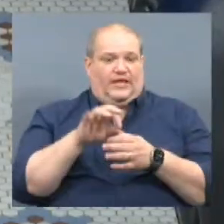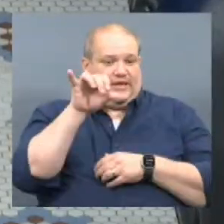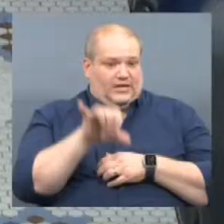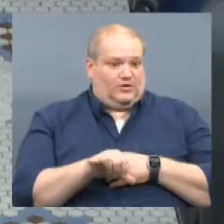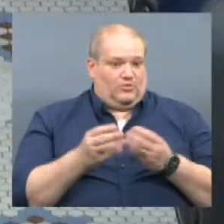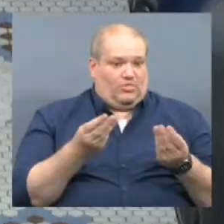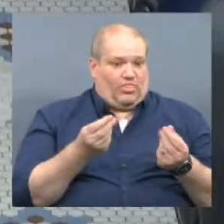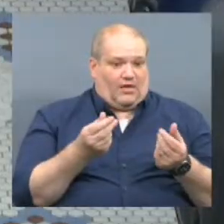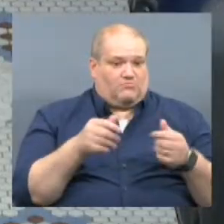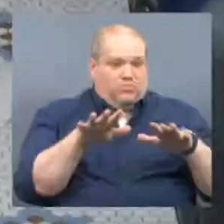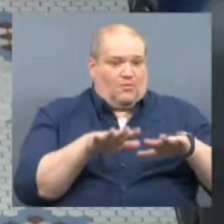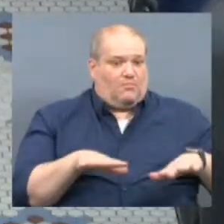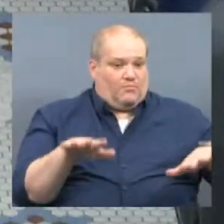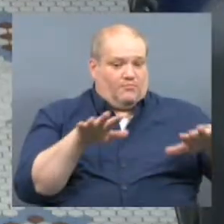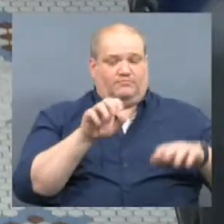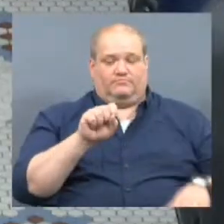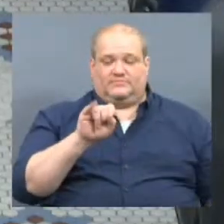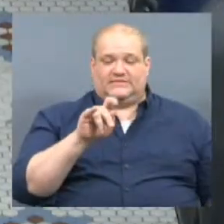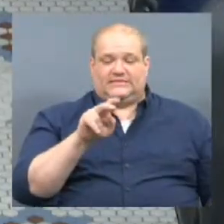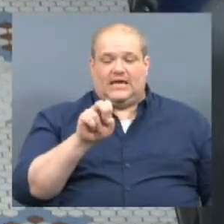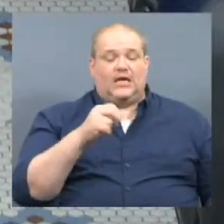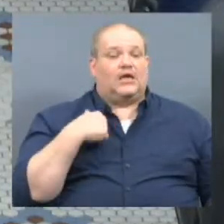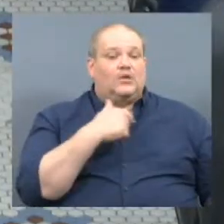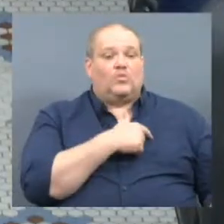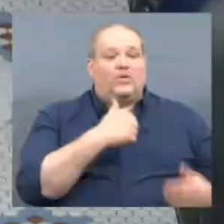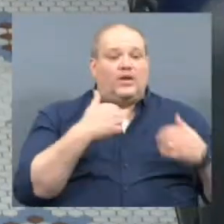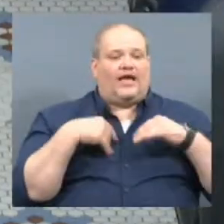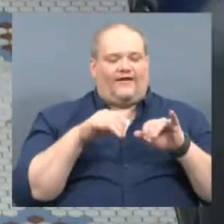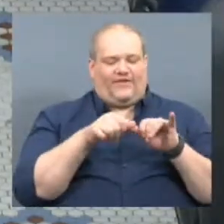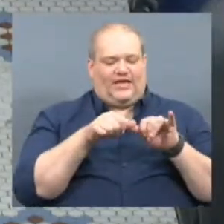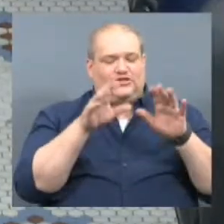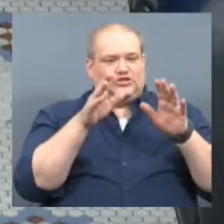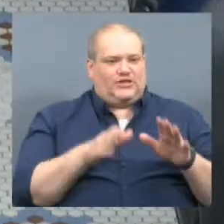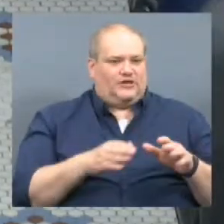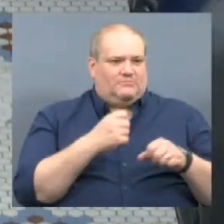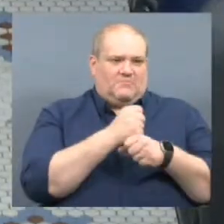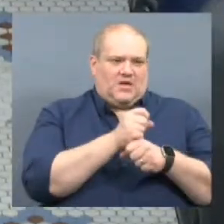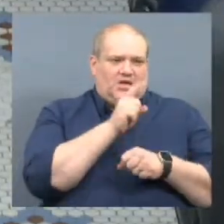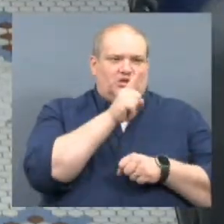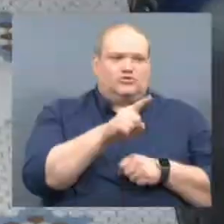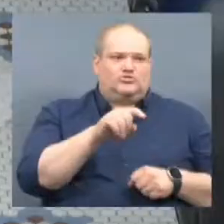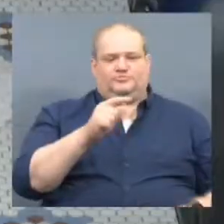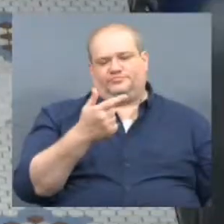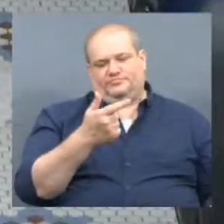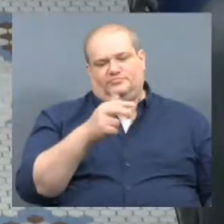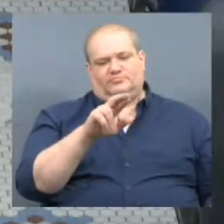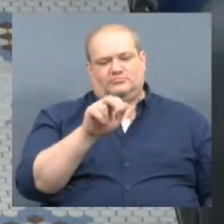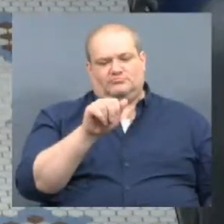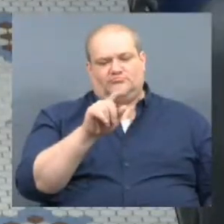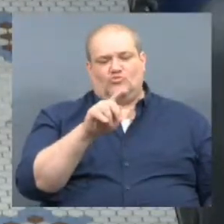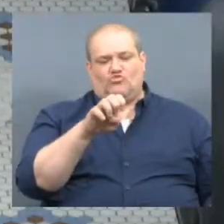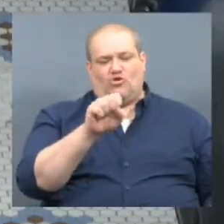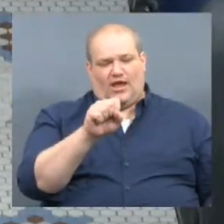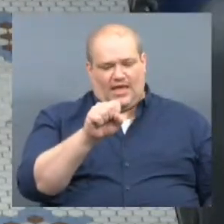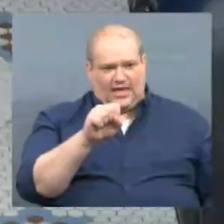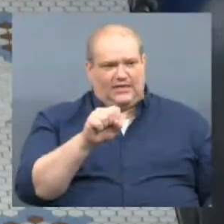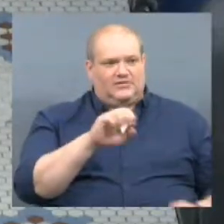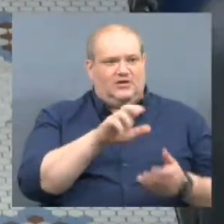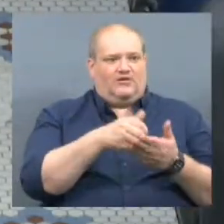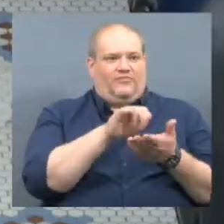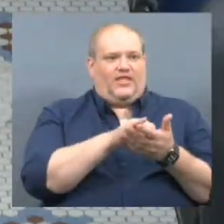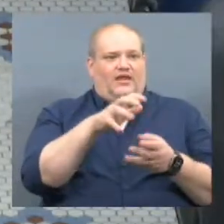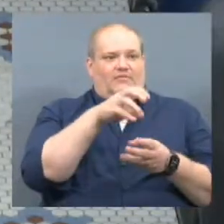that site. And we have engineers that are making sure the grades and things for as far